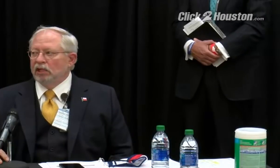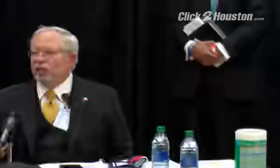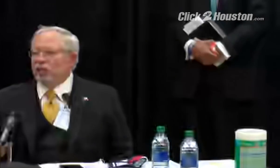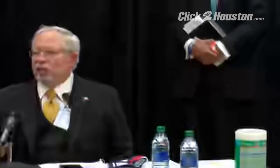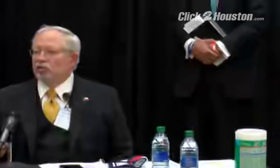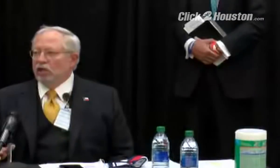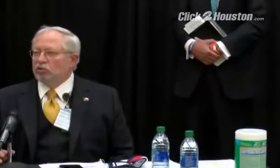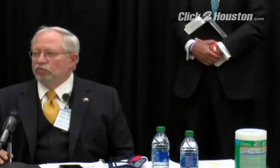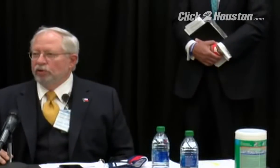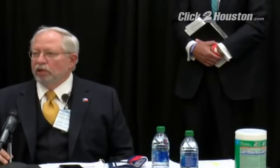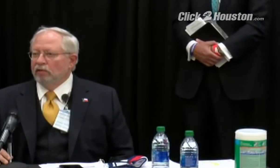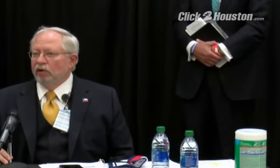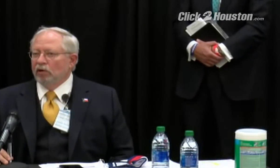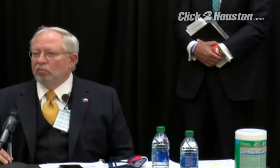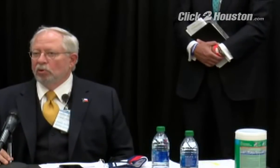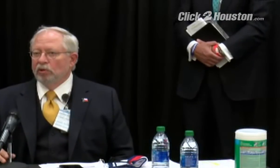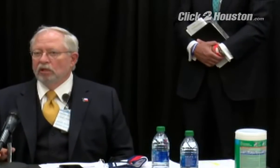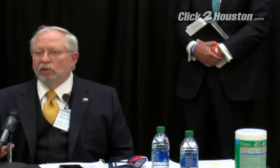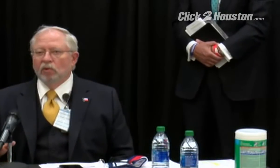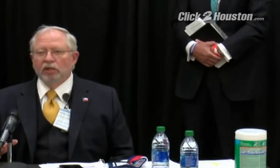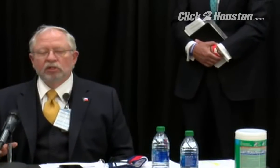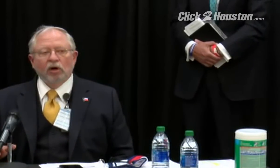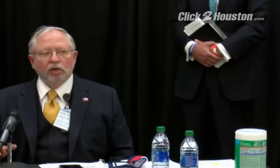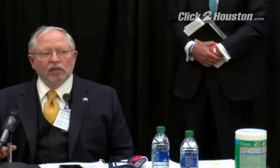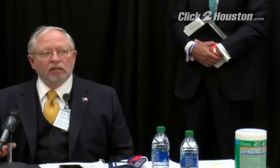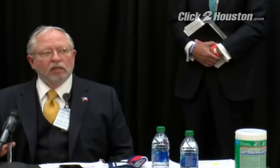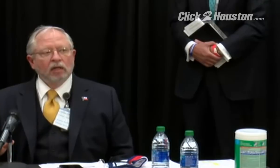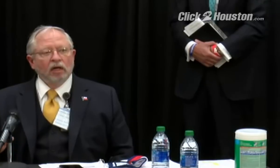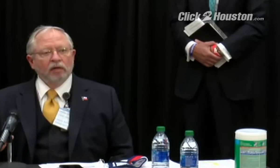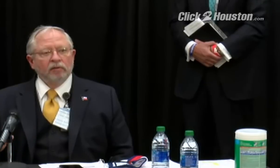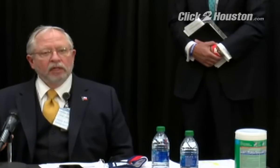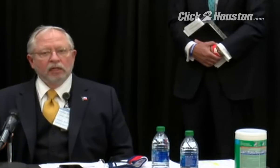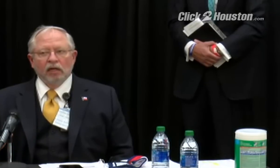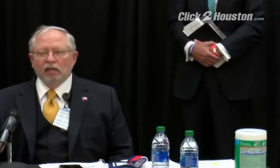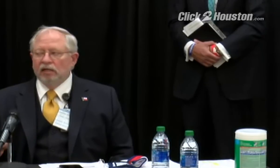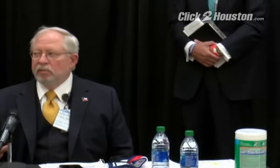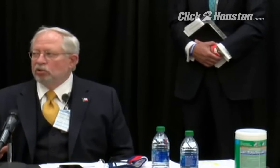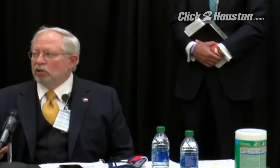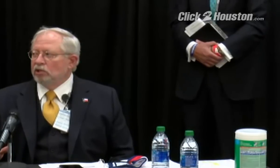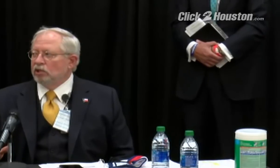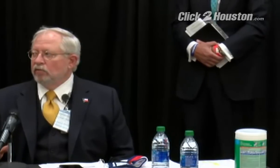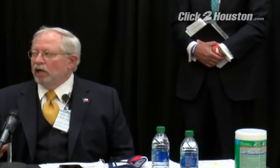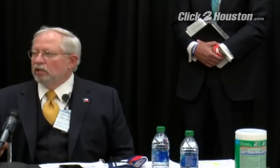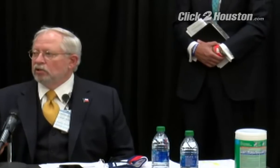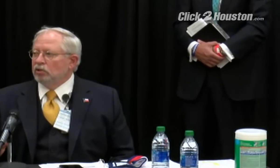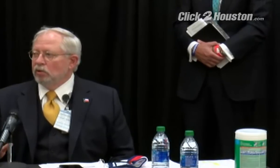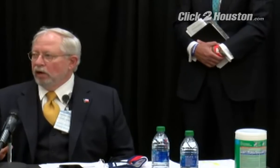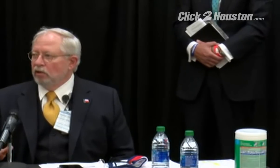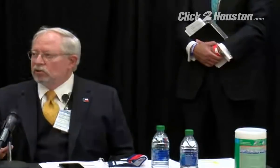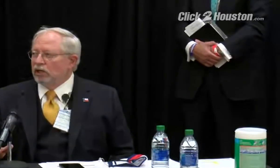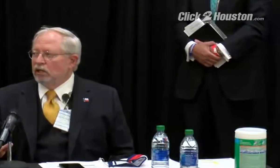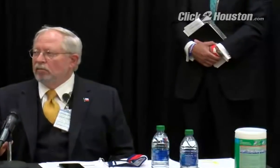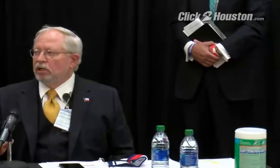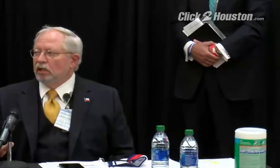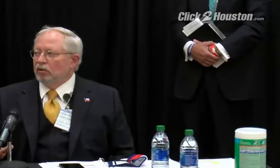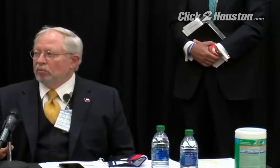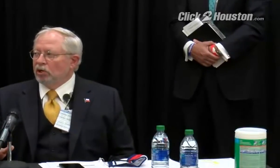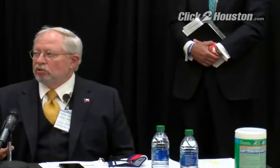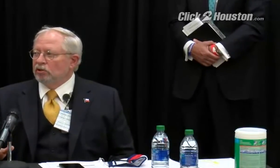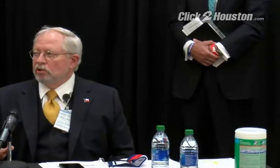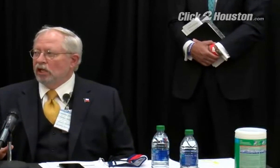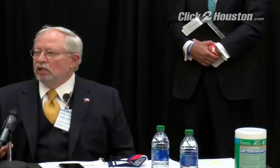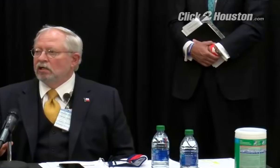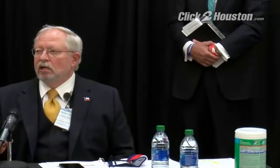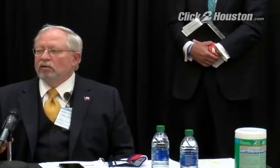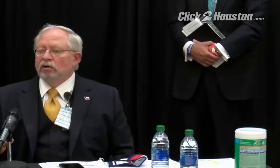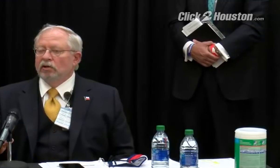hospital. That's really very important, and we want to target the administration of that to areas like Lubbock and other parts